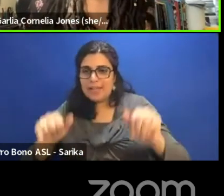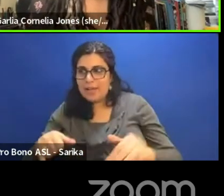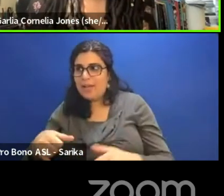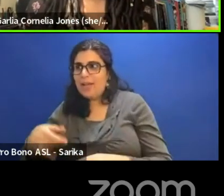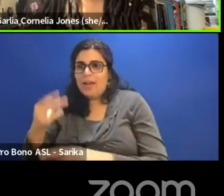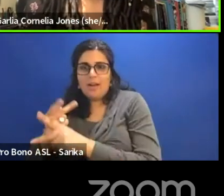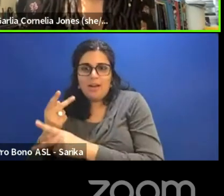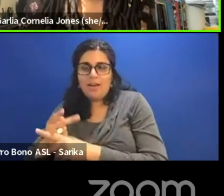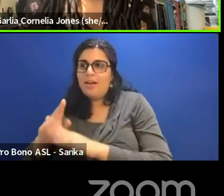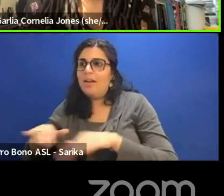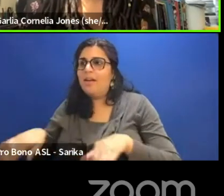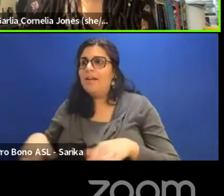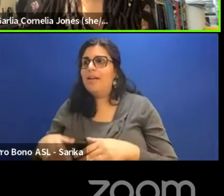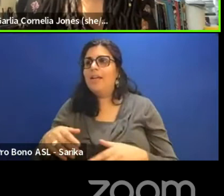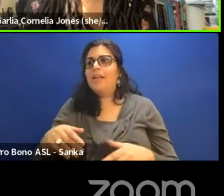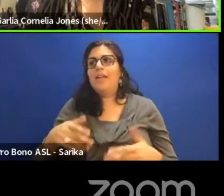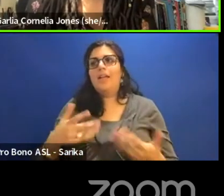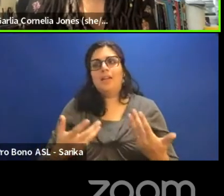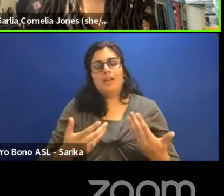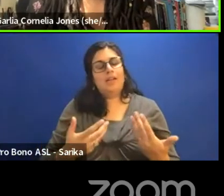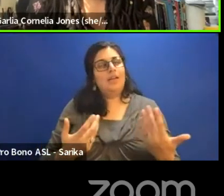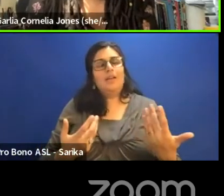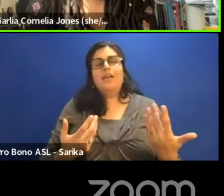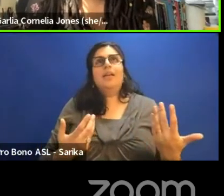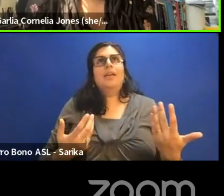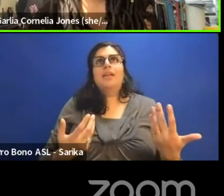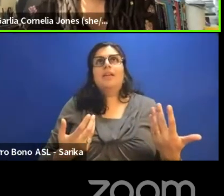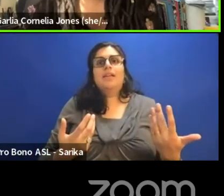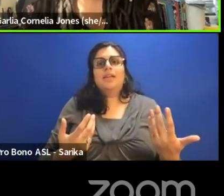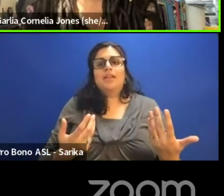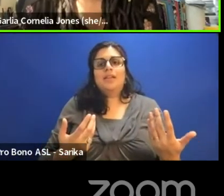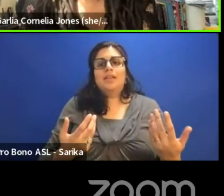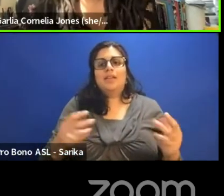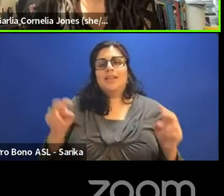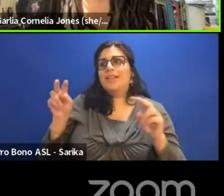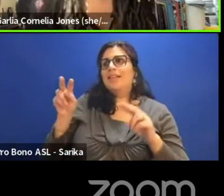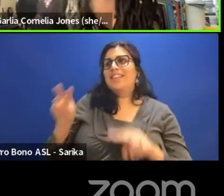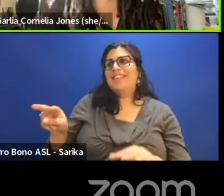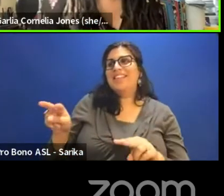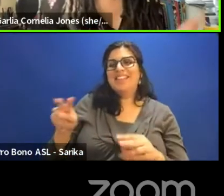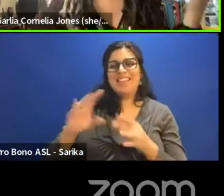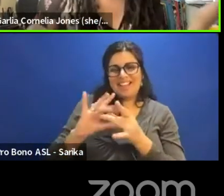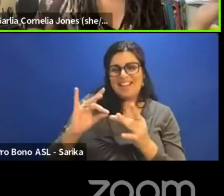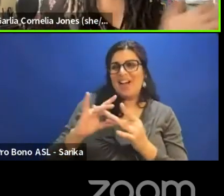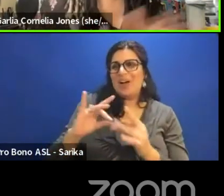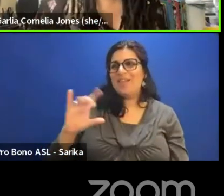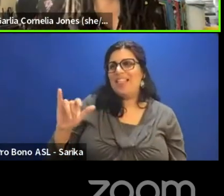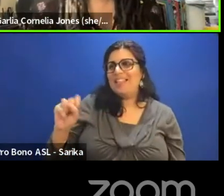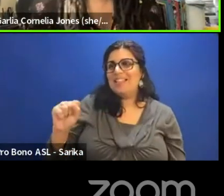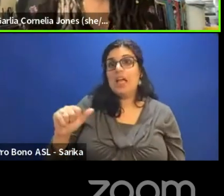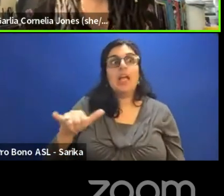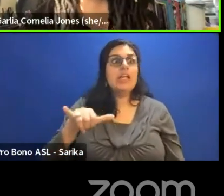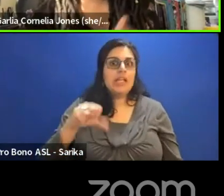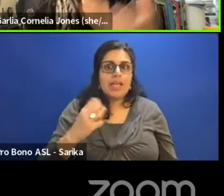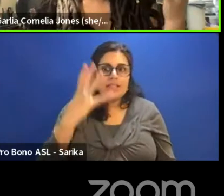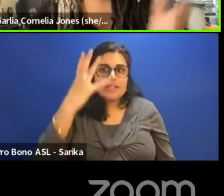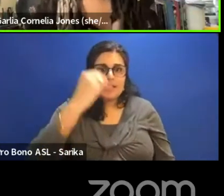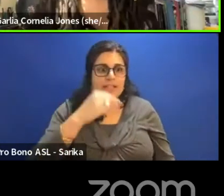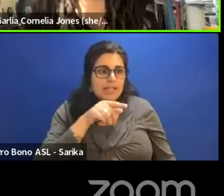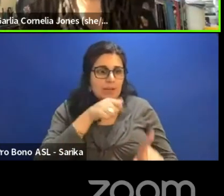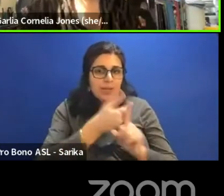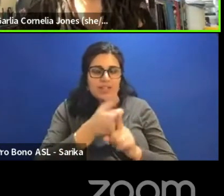think these are all things that sleep, Lisa, is such a luxury even now,